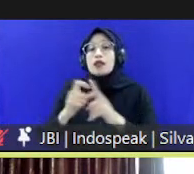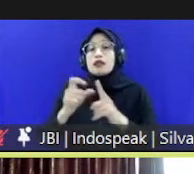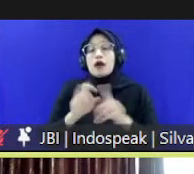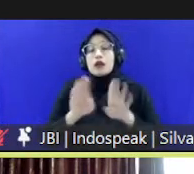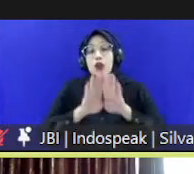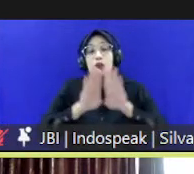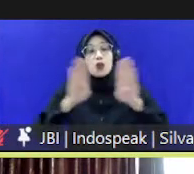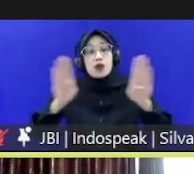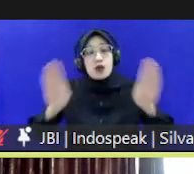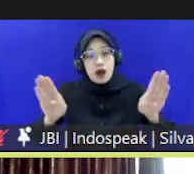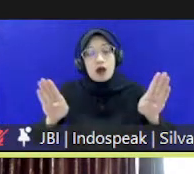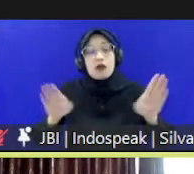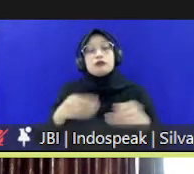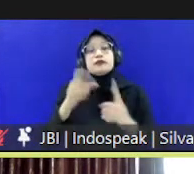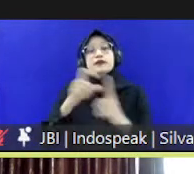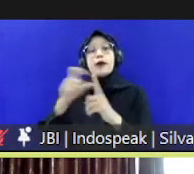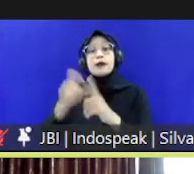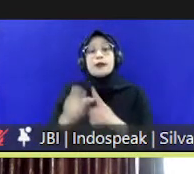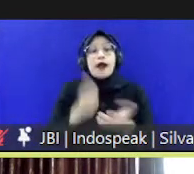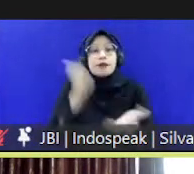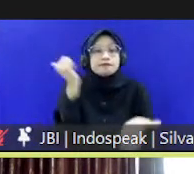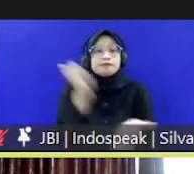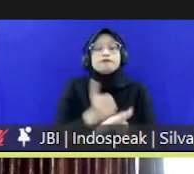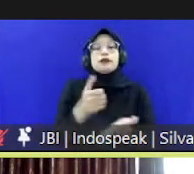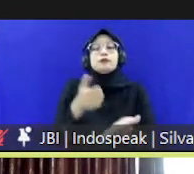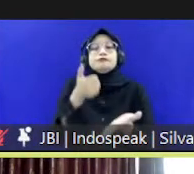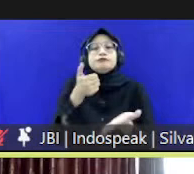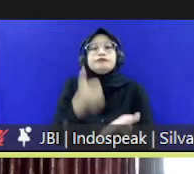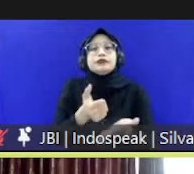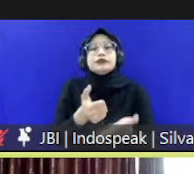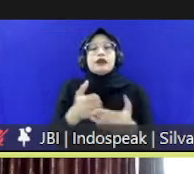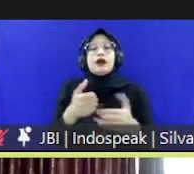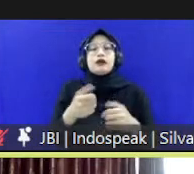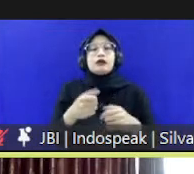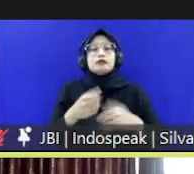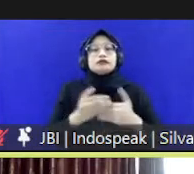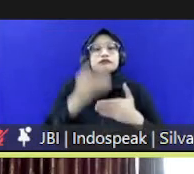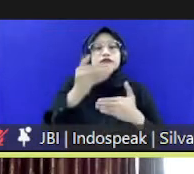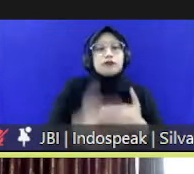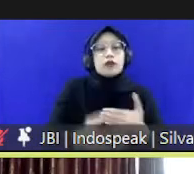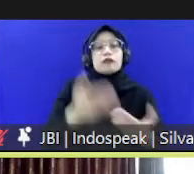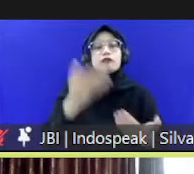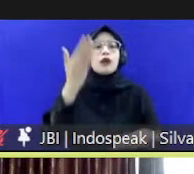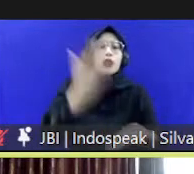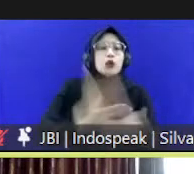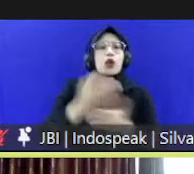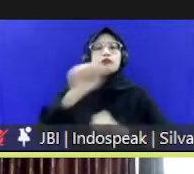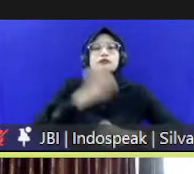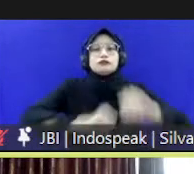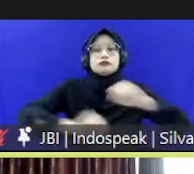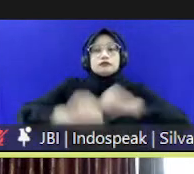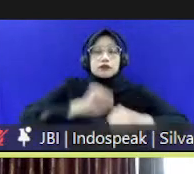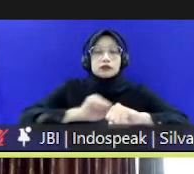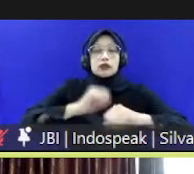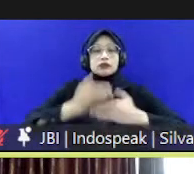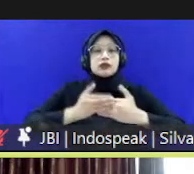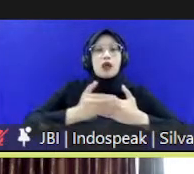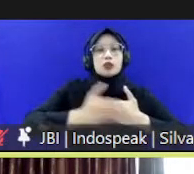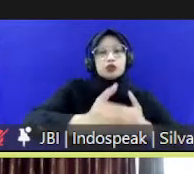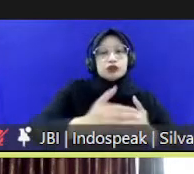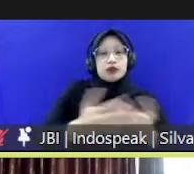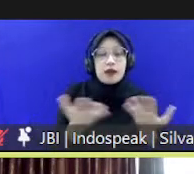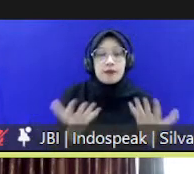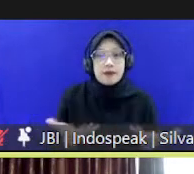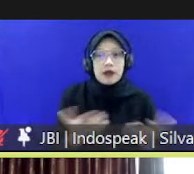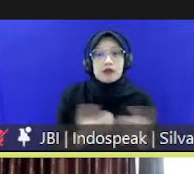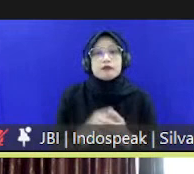mentioned about to provide the data on patient location, because this information also vital to